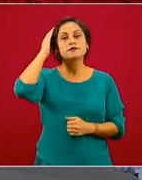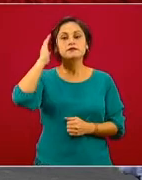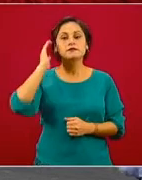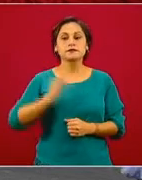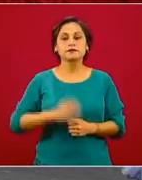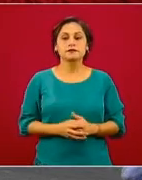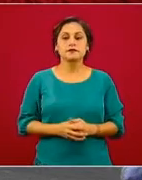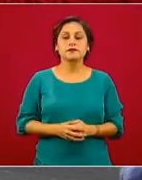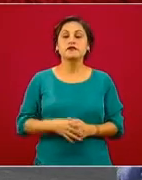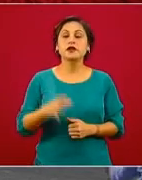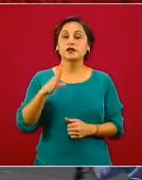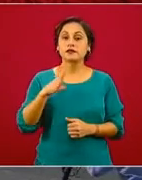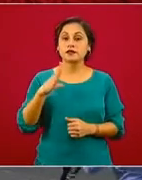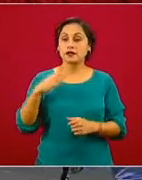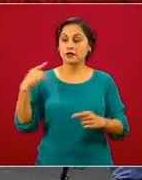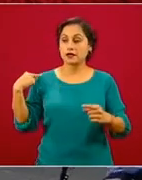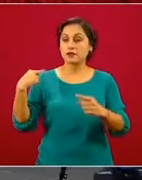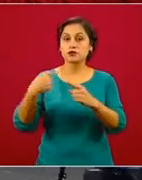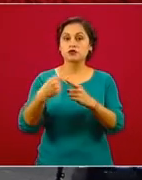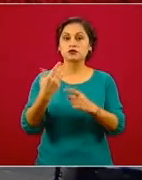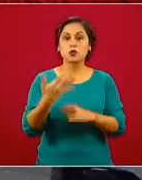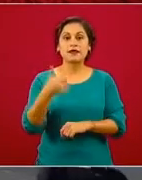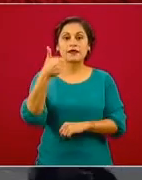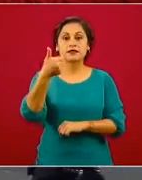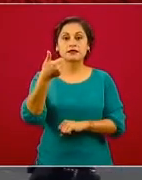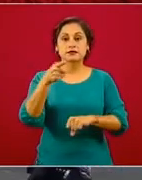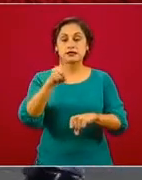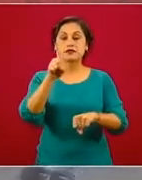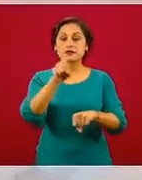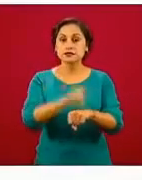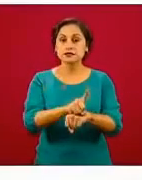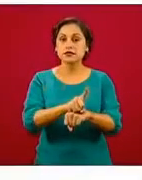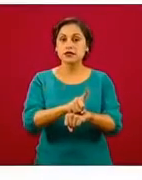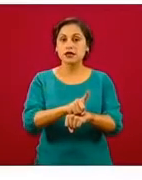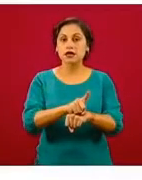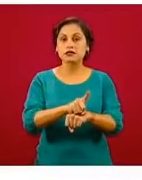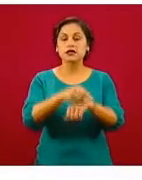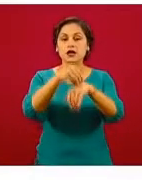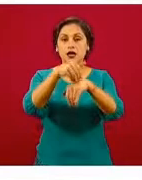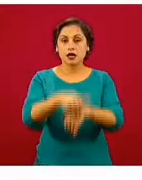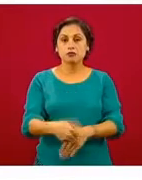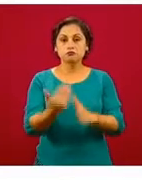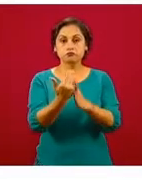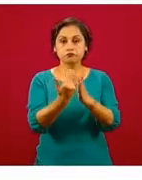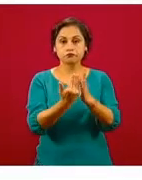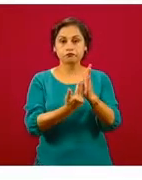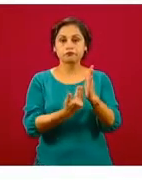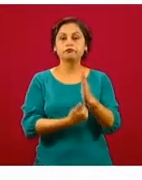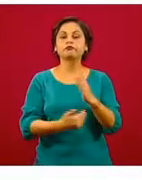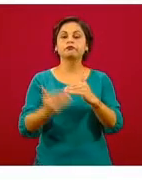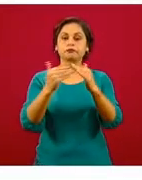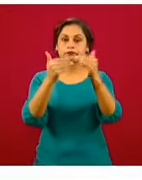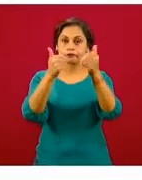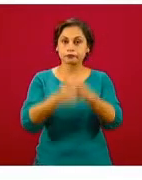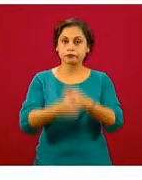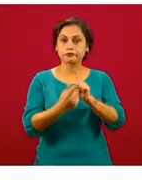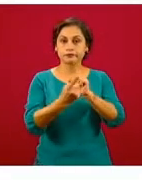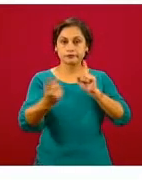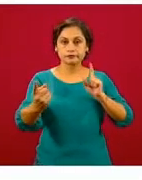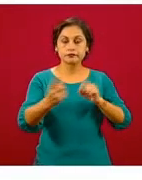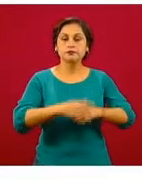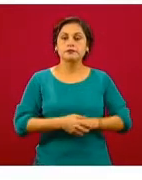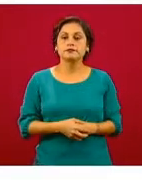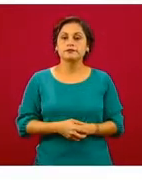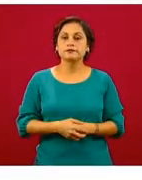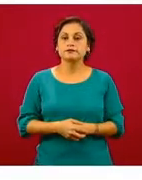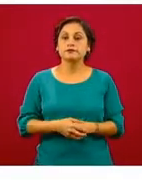Llevamos 56 días de la Jornada Nacional de Sana Distancia. We've been in our national campaign for